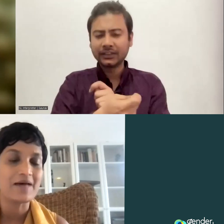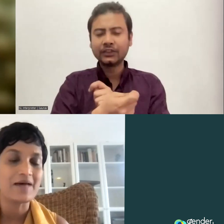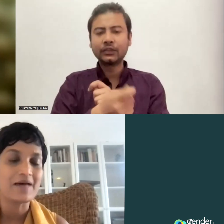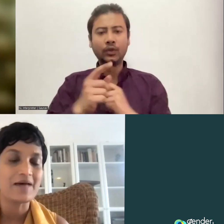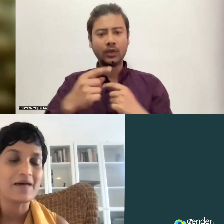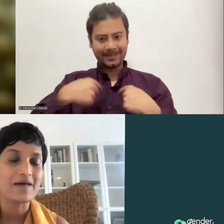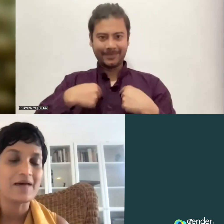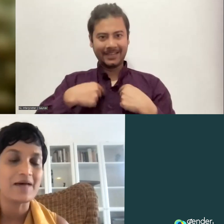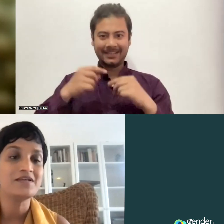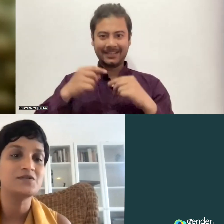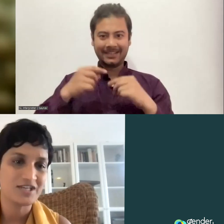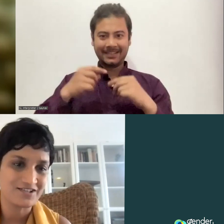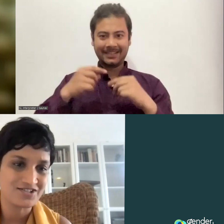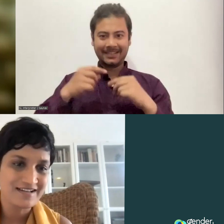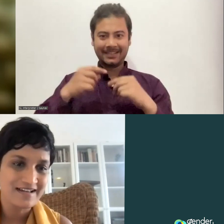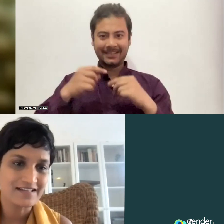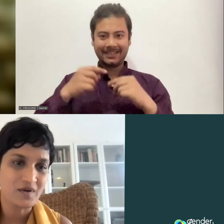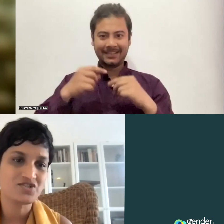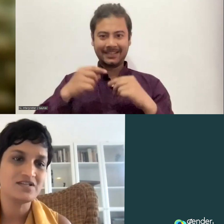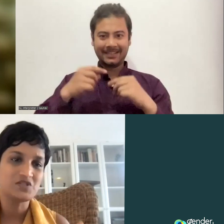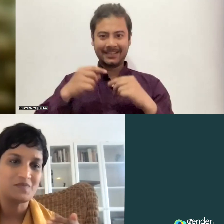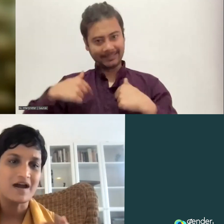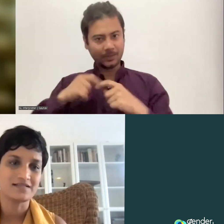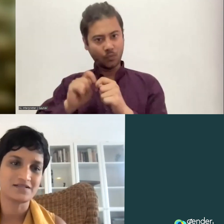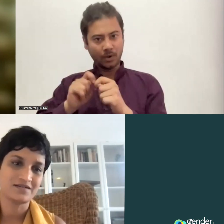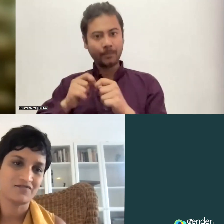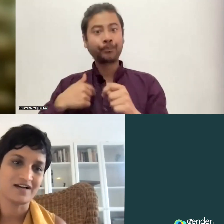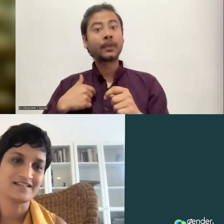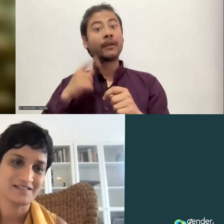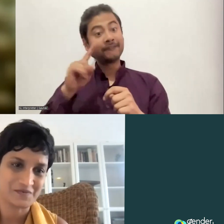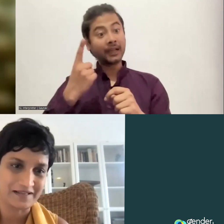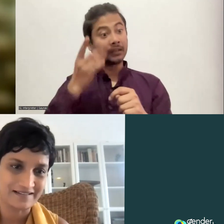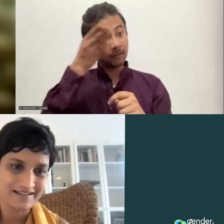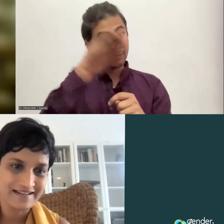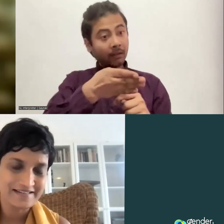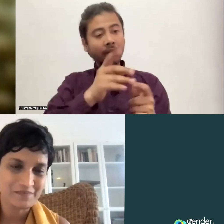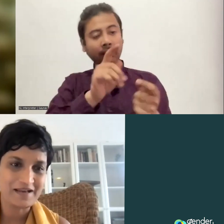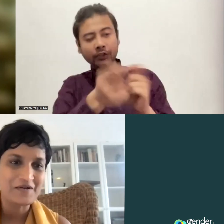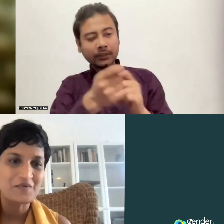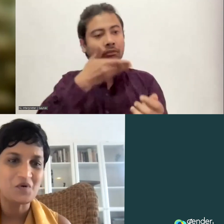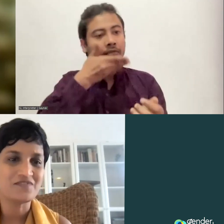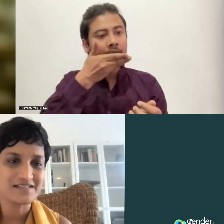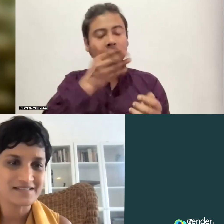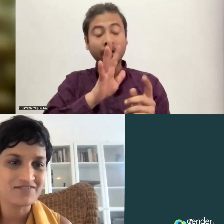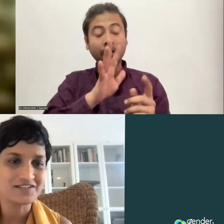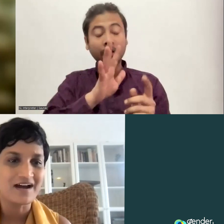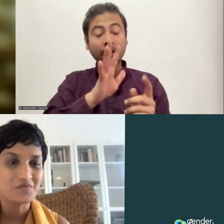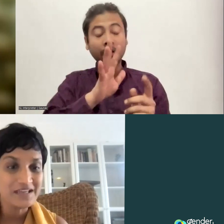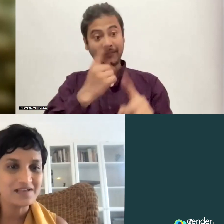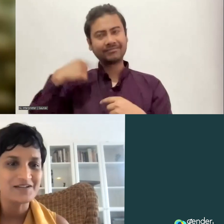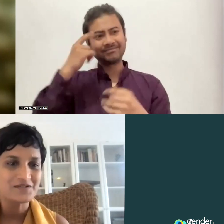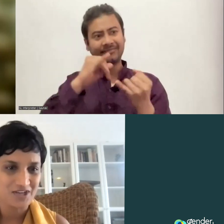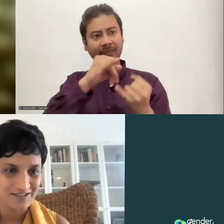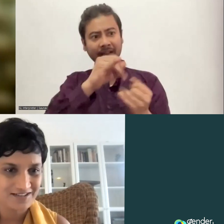be amenable to change? That question needs to be asked of ourselves as well. Depending on what we discover, are